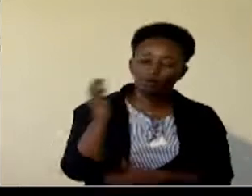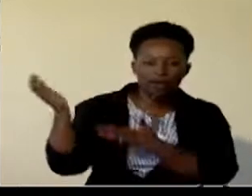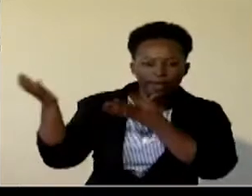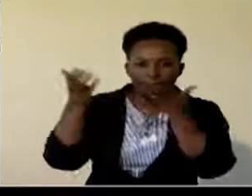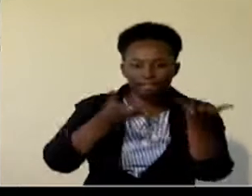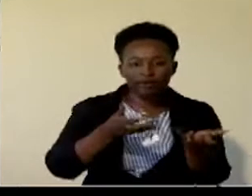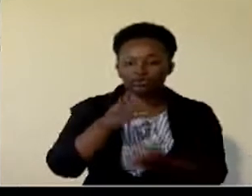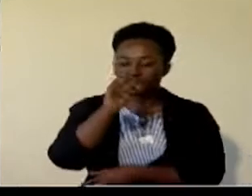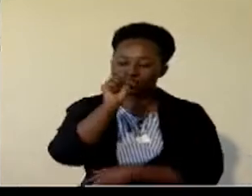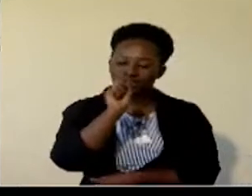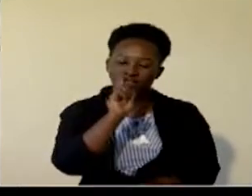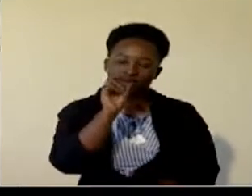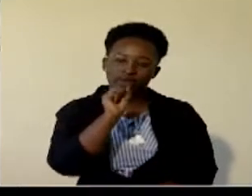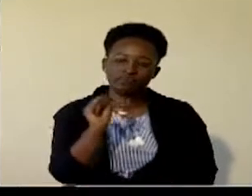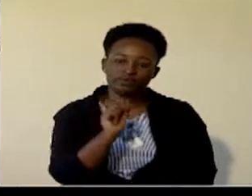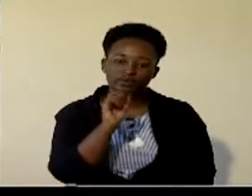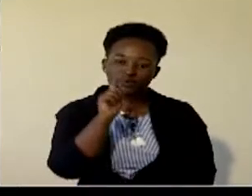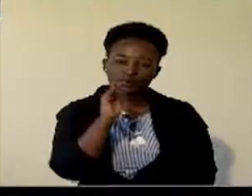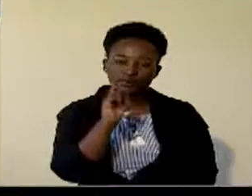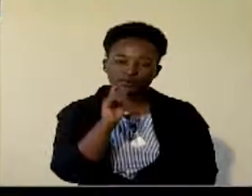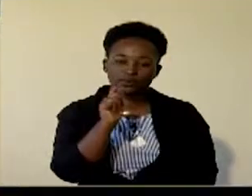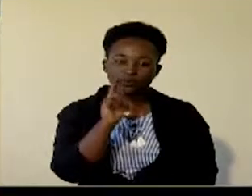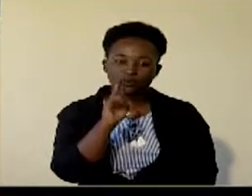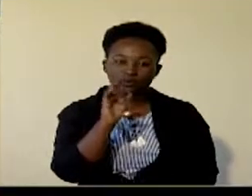we call import substitution